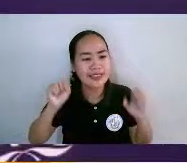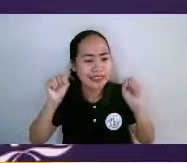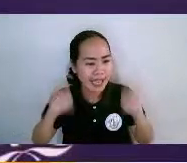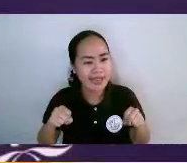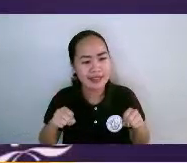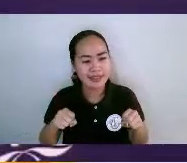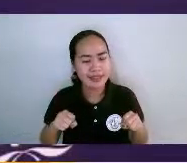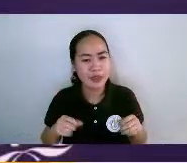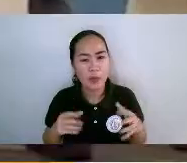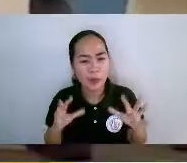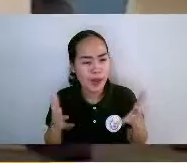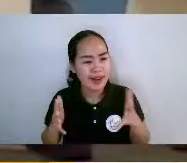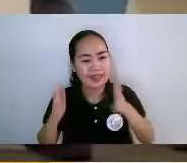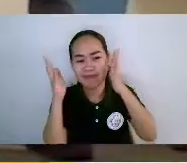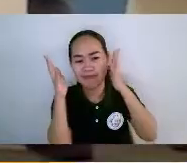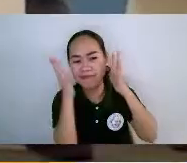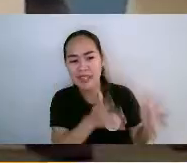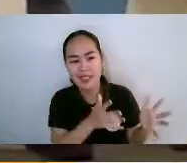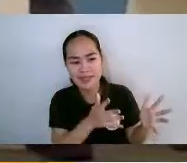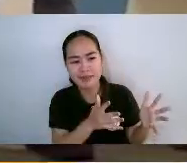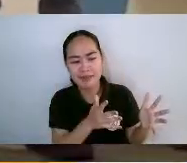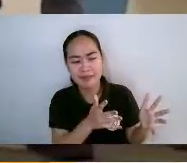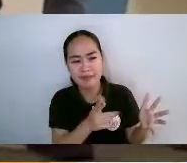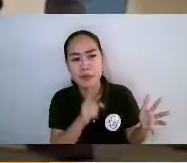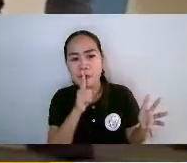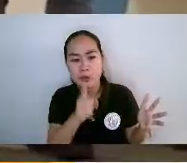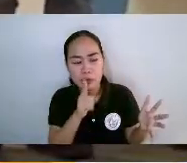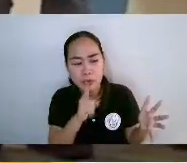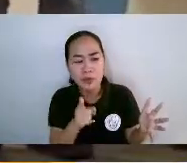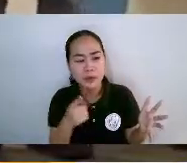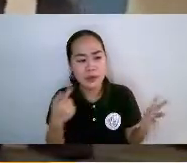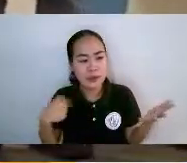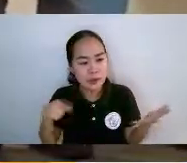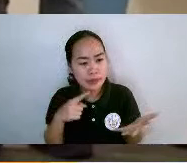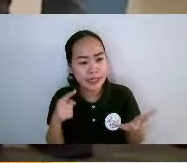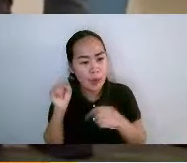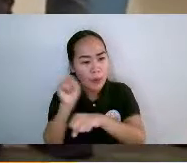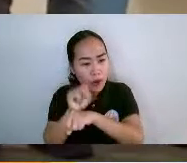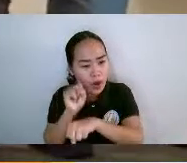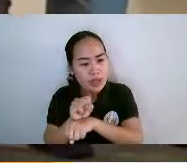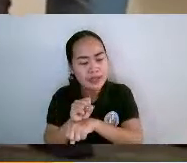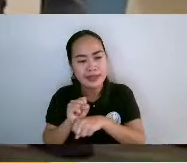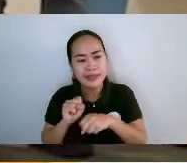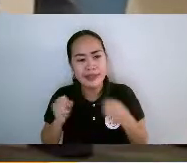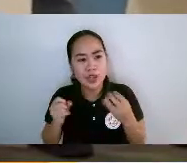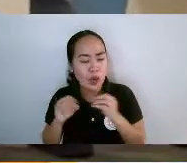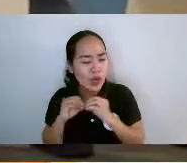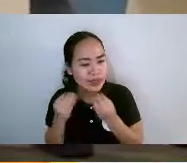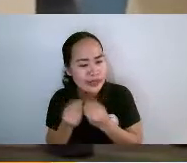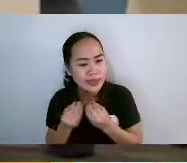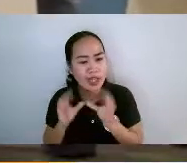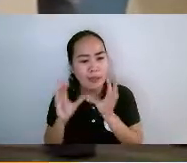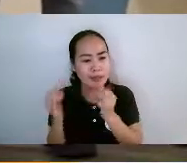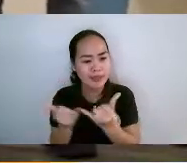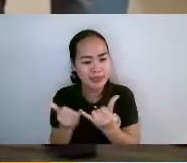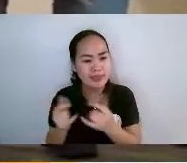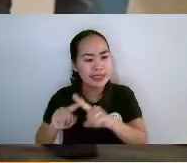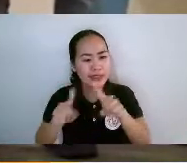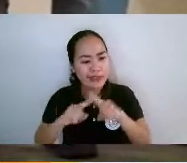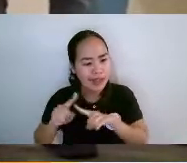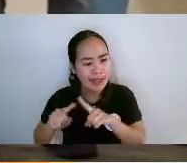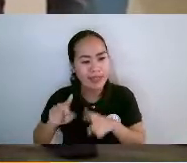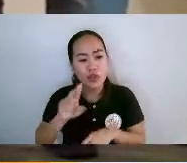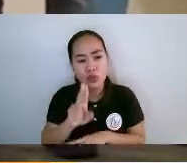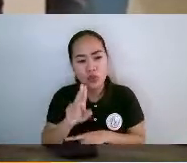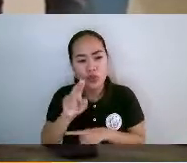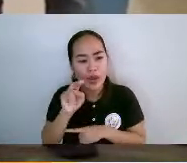one is left behind. We collaborate with the government, workers, employers, development partners, the UN,